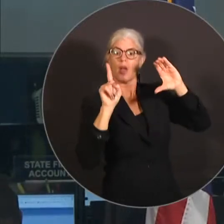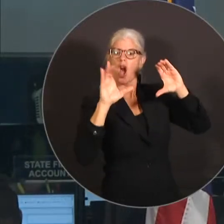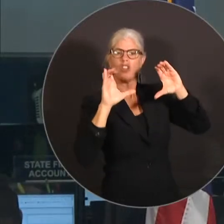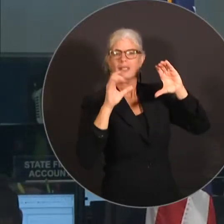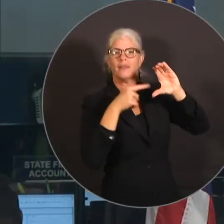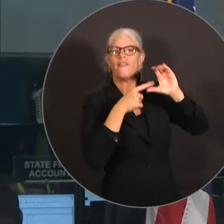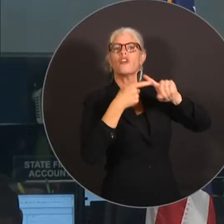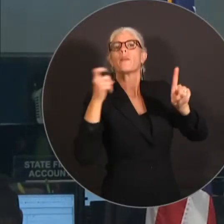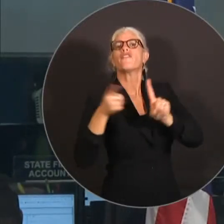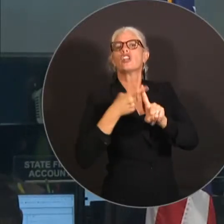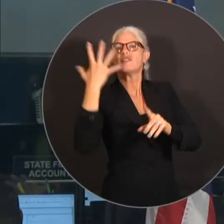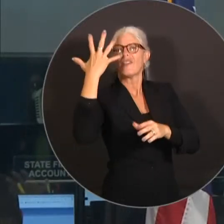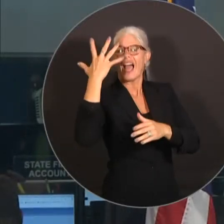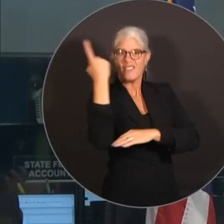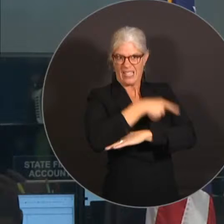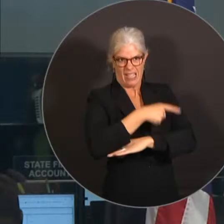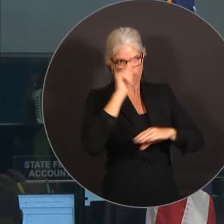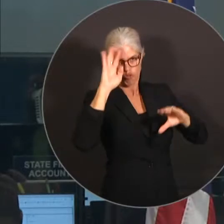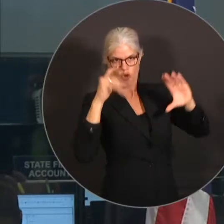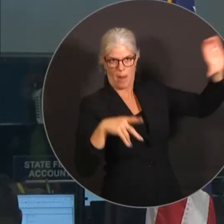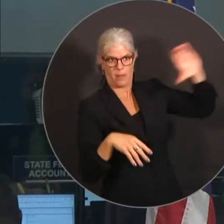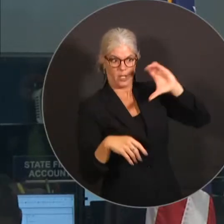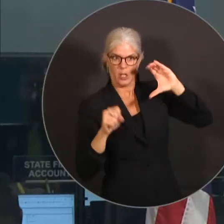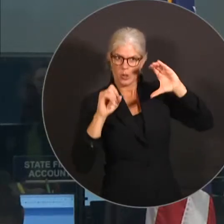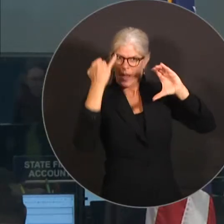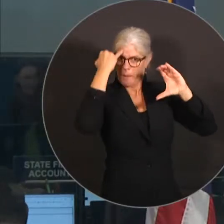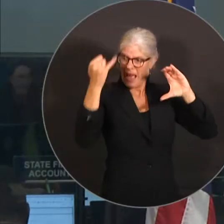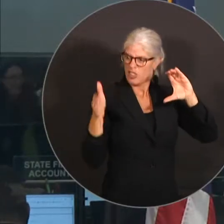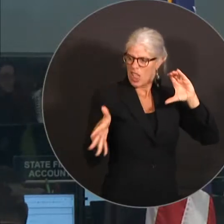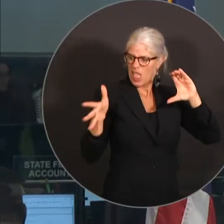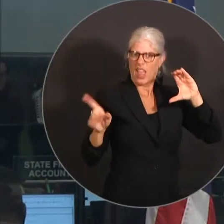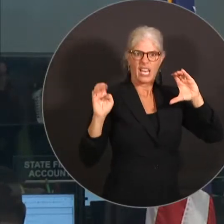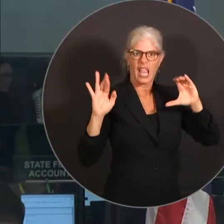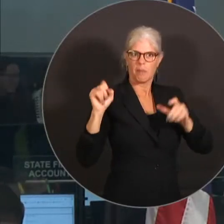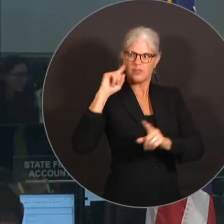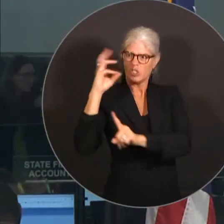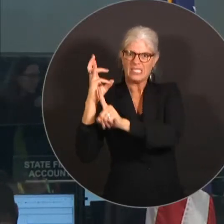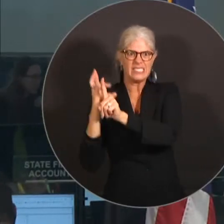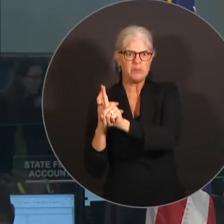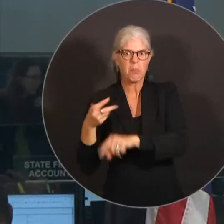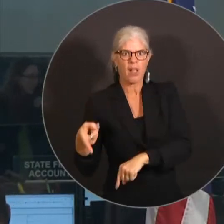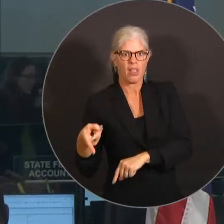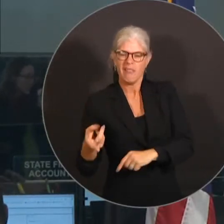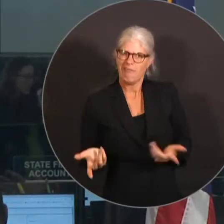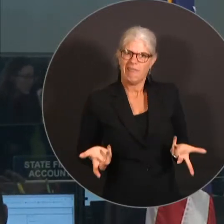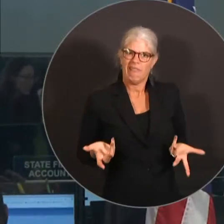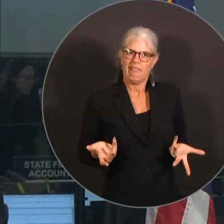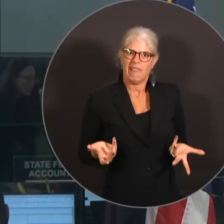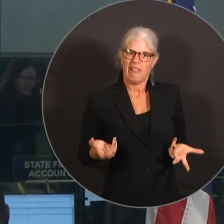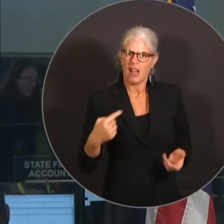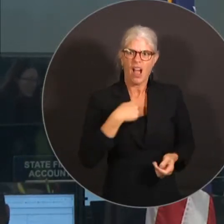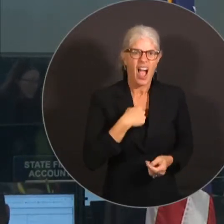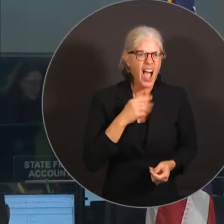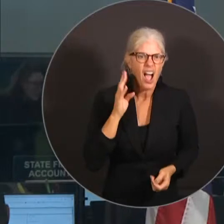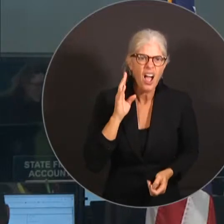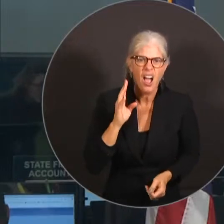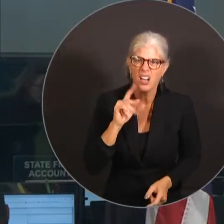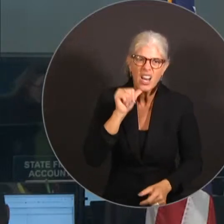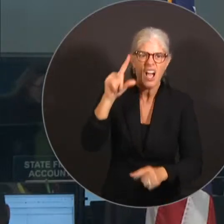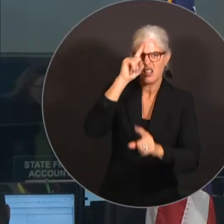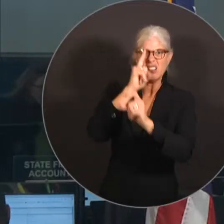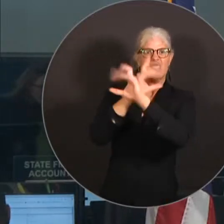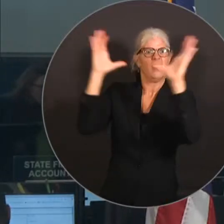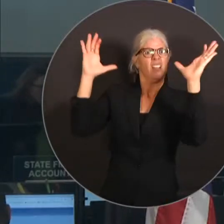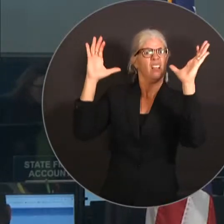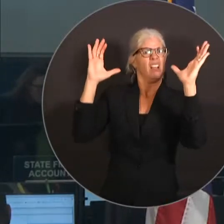have the debris for 6 months, a year, or more than that, and I would never think that we would be able to say